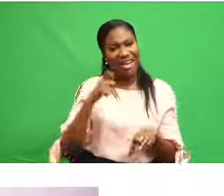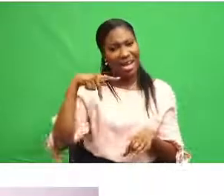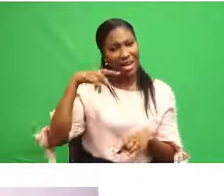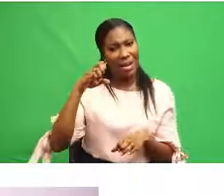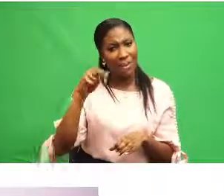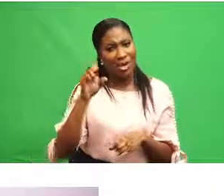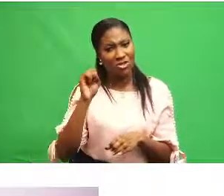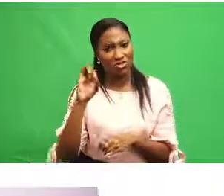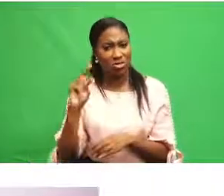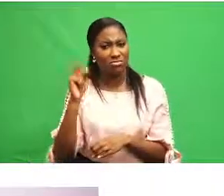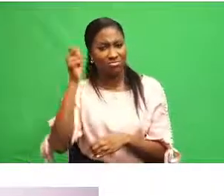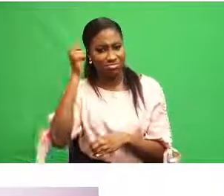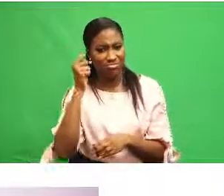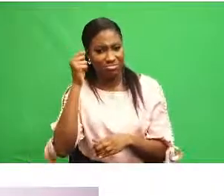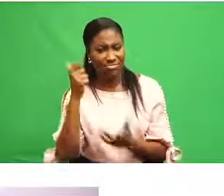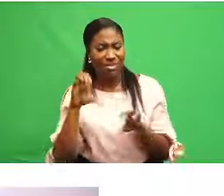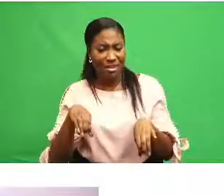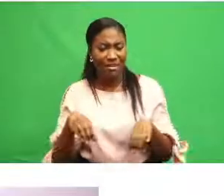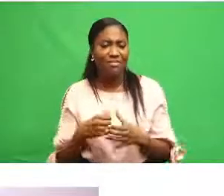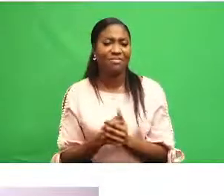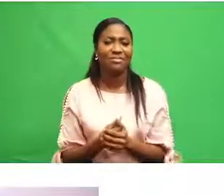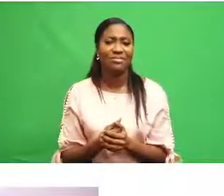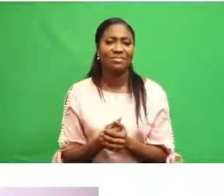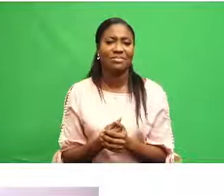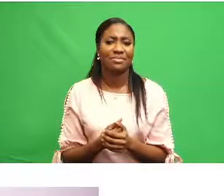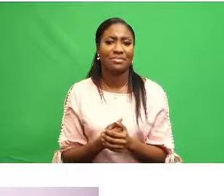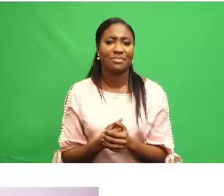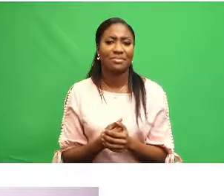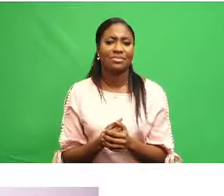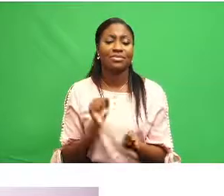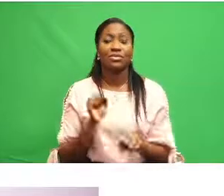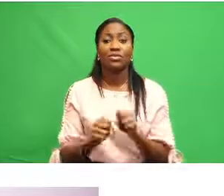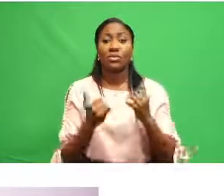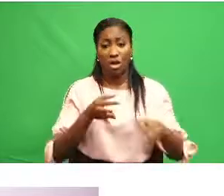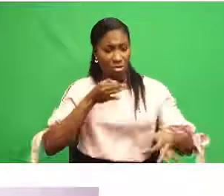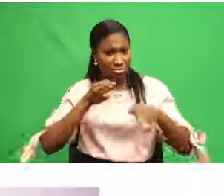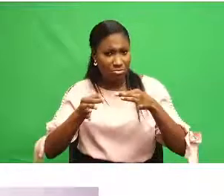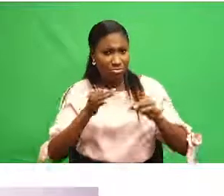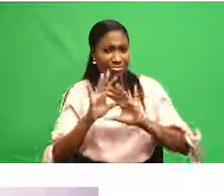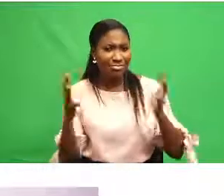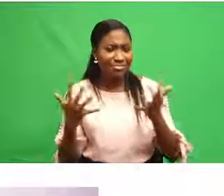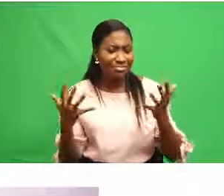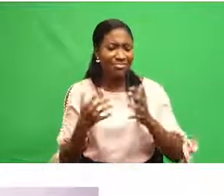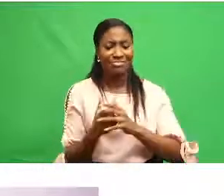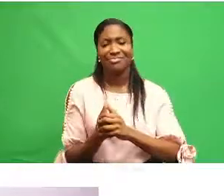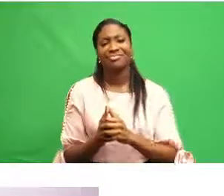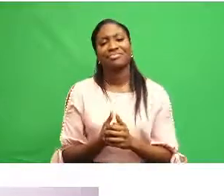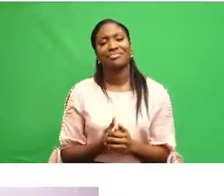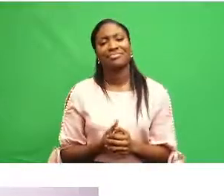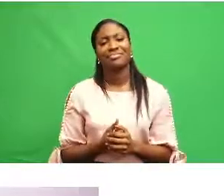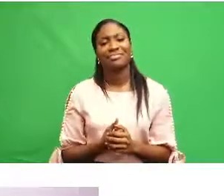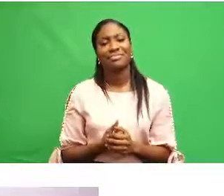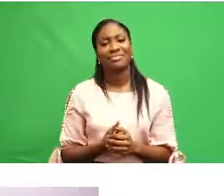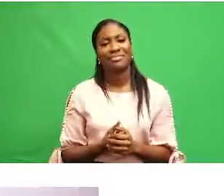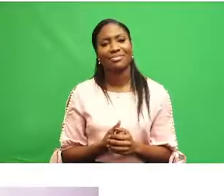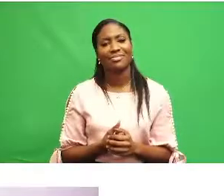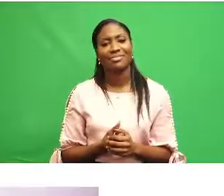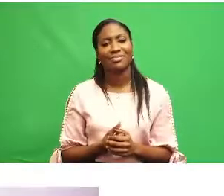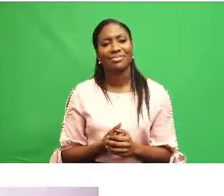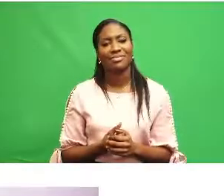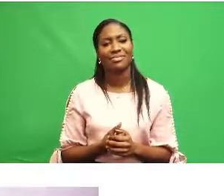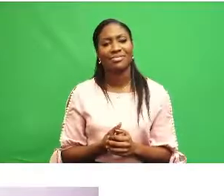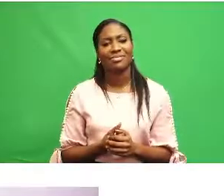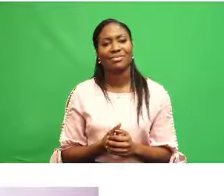residential qualification conditionality. And let me break that down in simple language. It really speaks to the length of